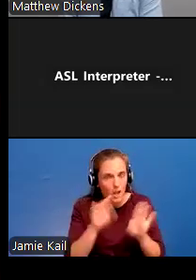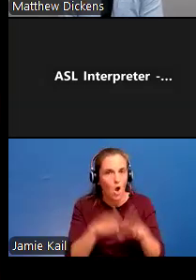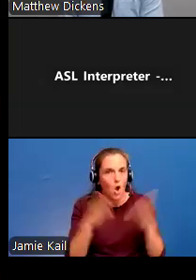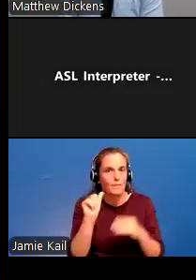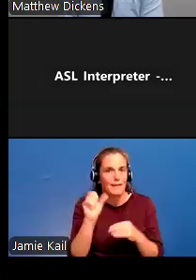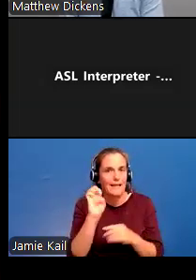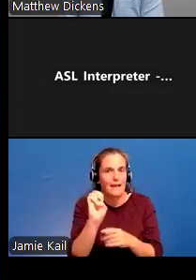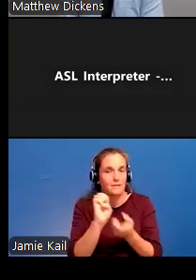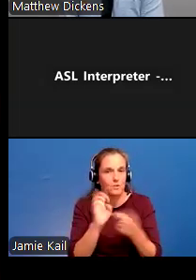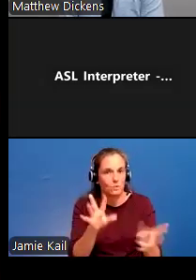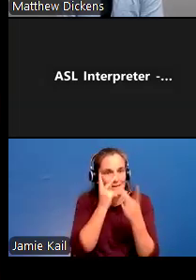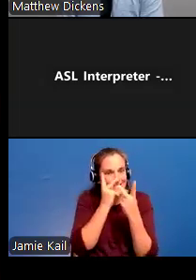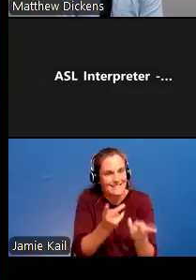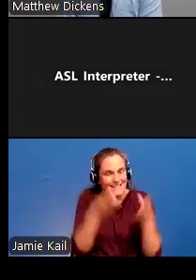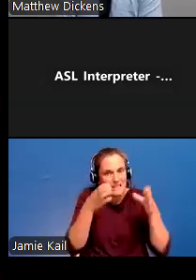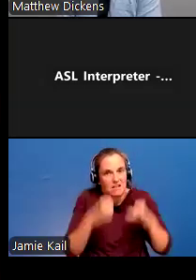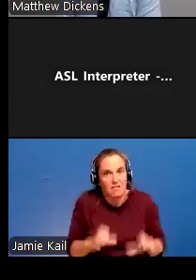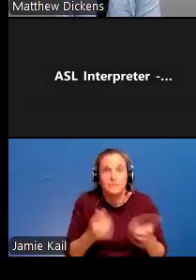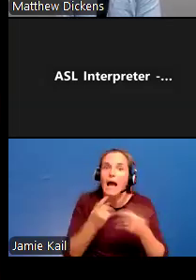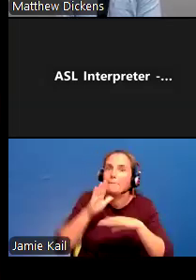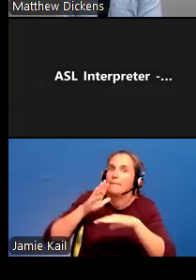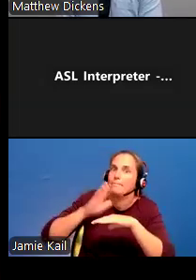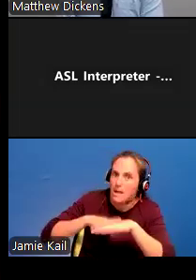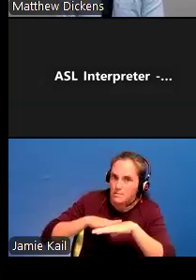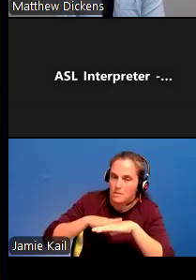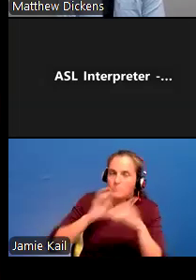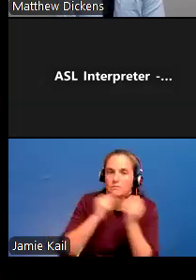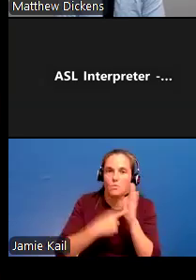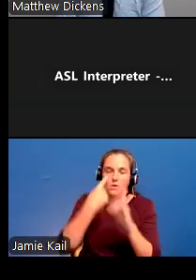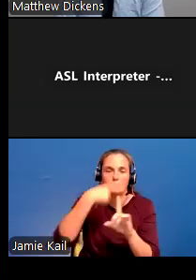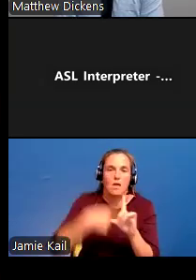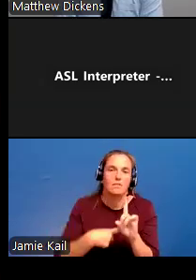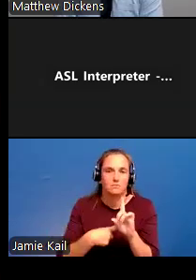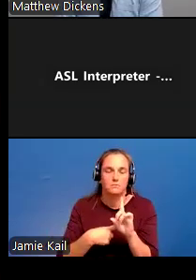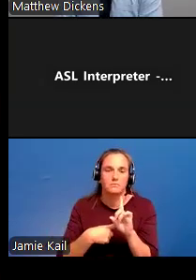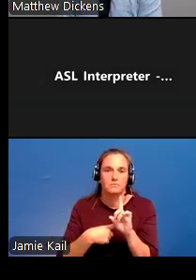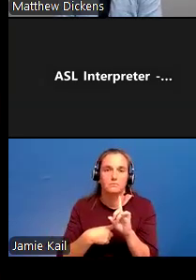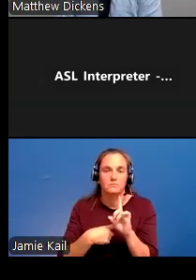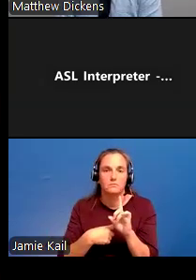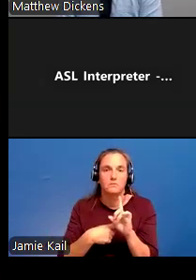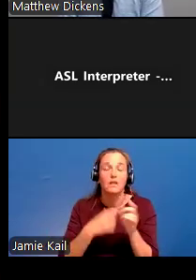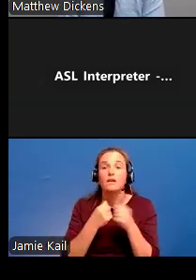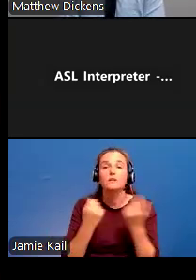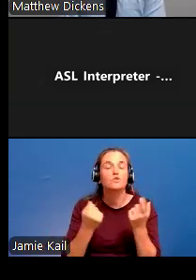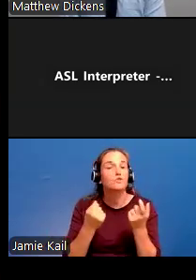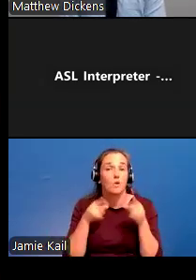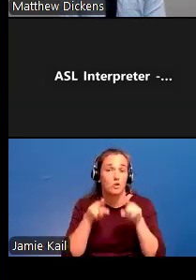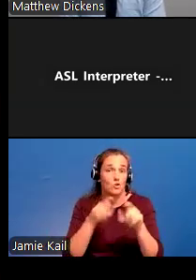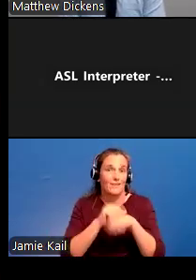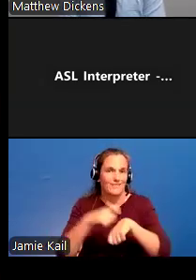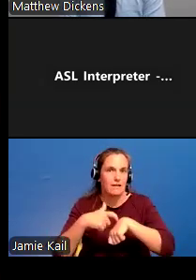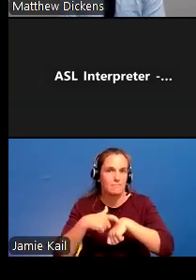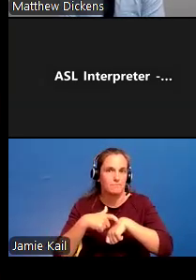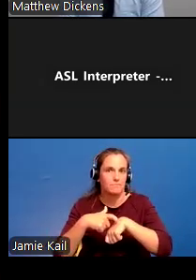our clients at least a minimum of once a month. And what we're doing during that time is we are